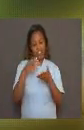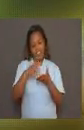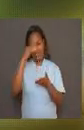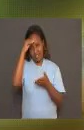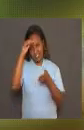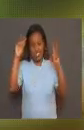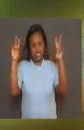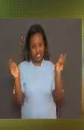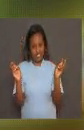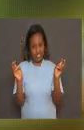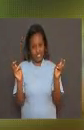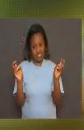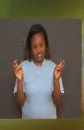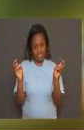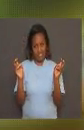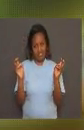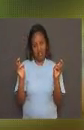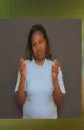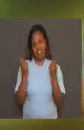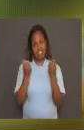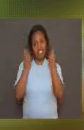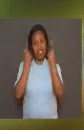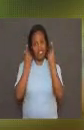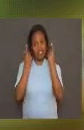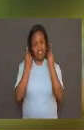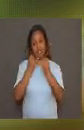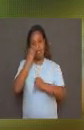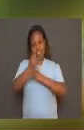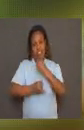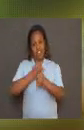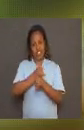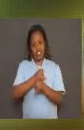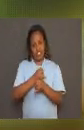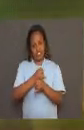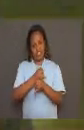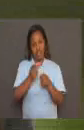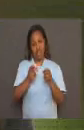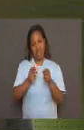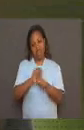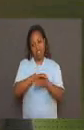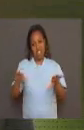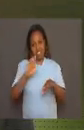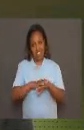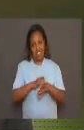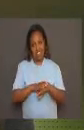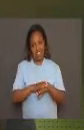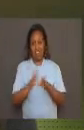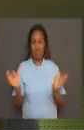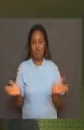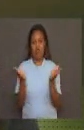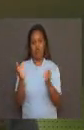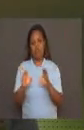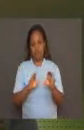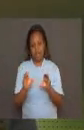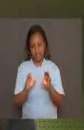on promoting understanding in the international arena. In our